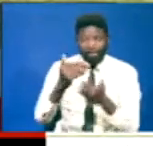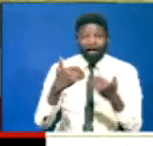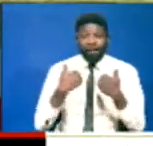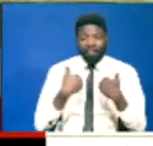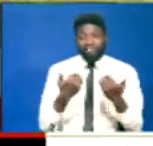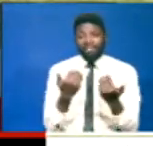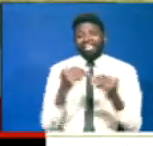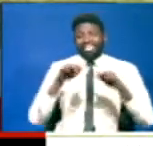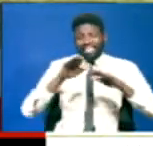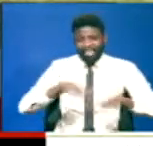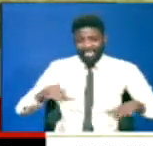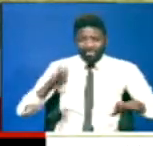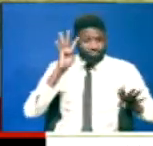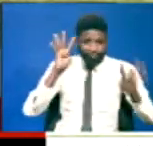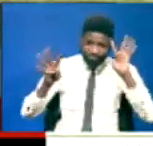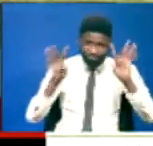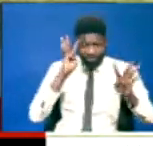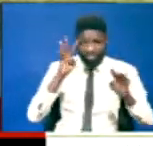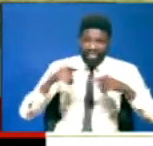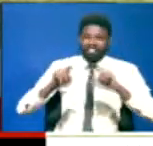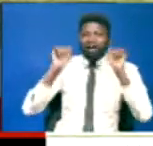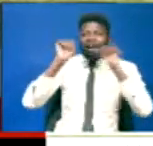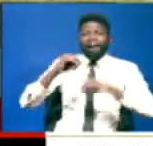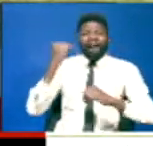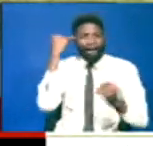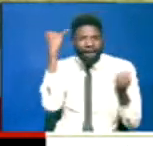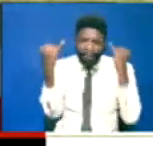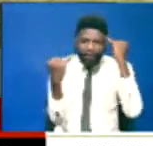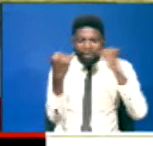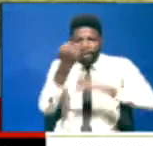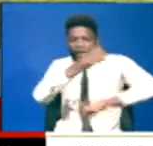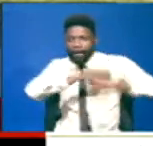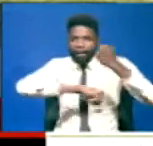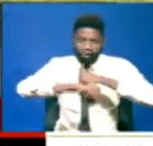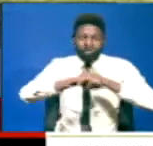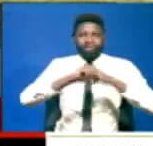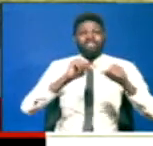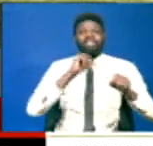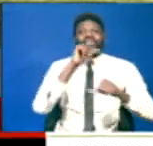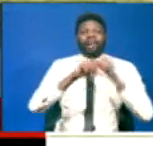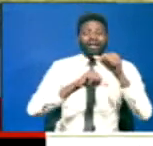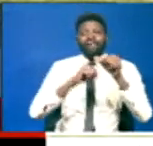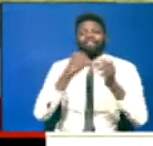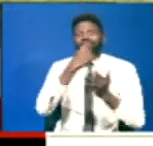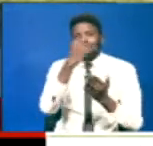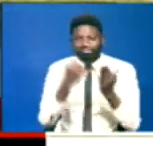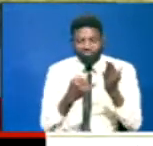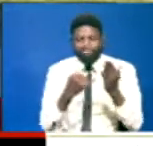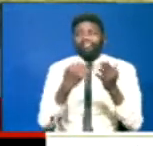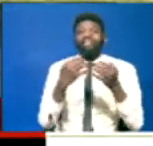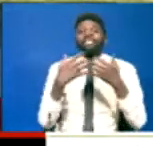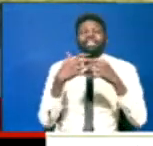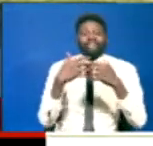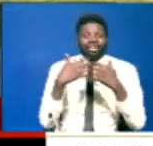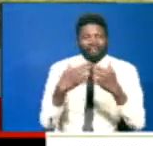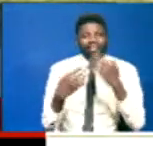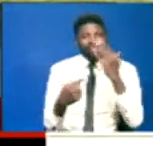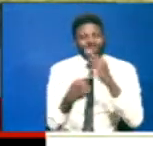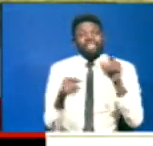and execution of their creative ideas in science, art, engineering, technology